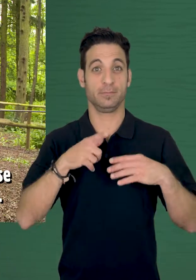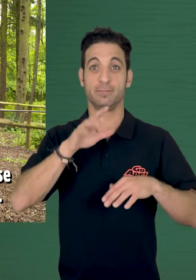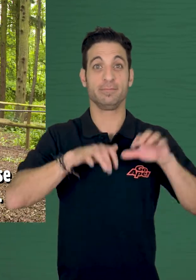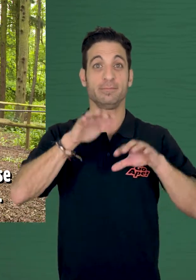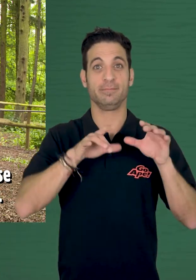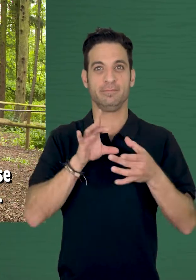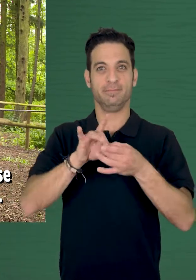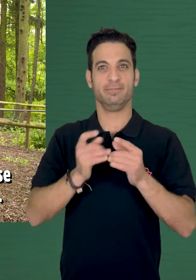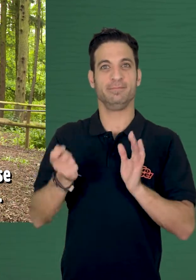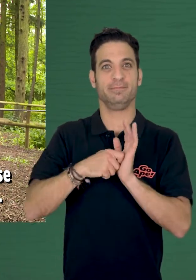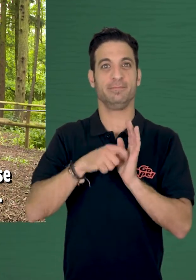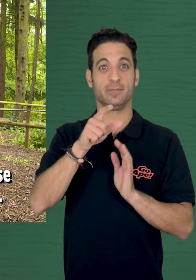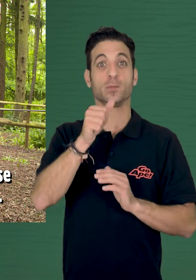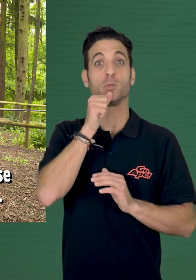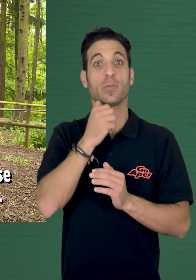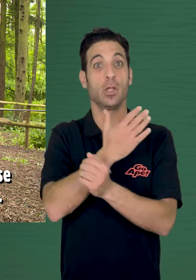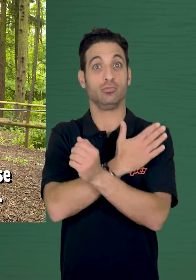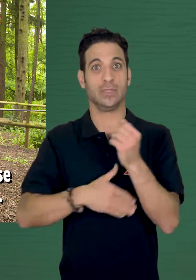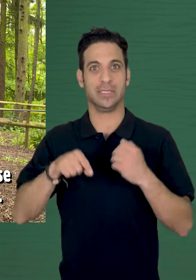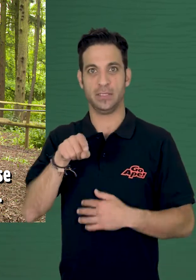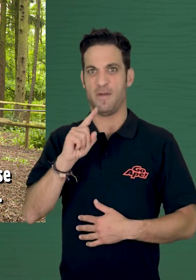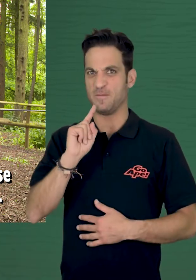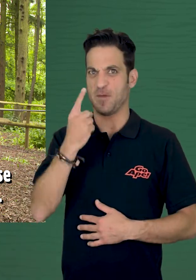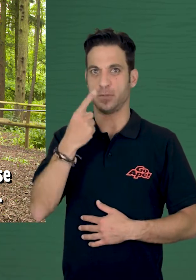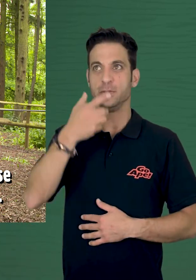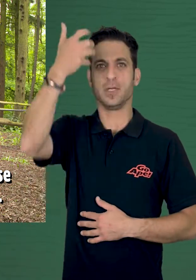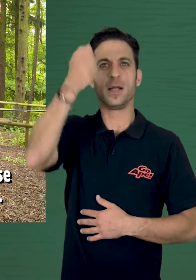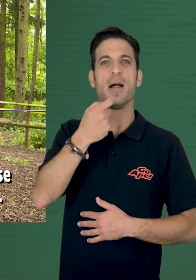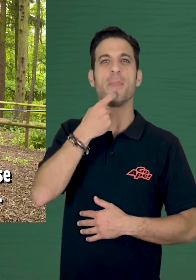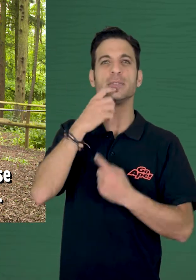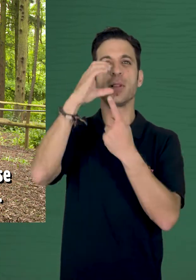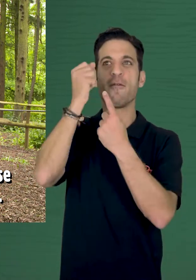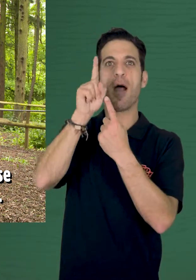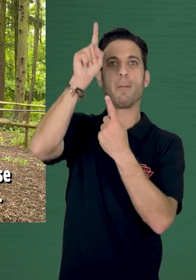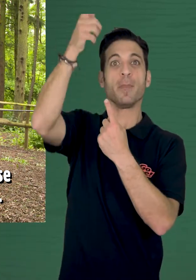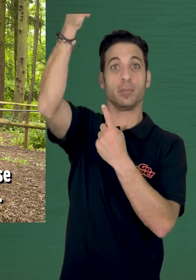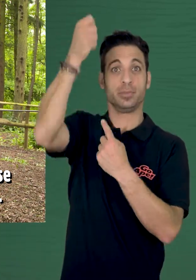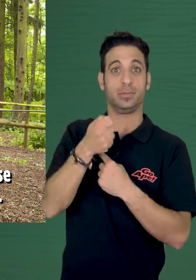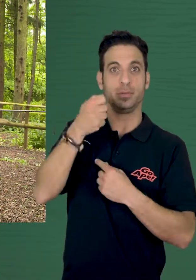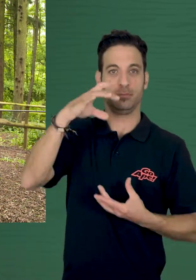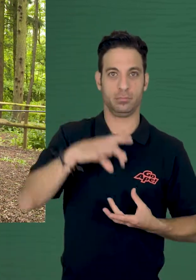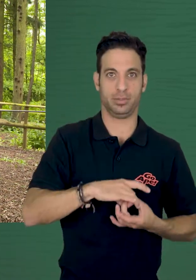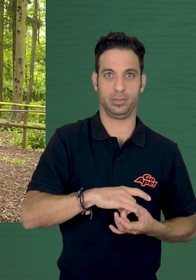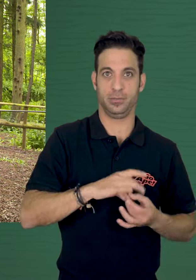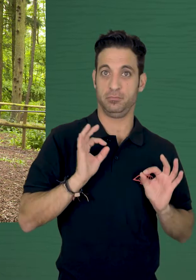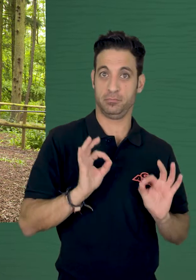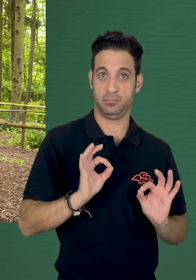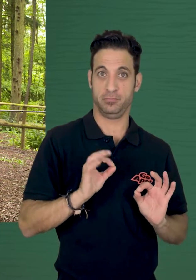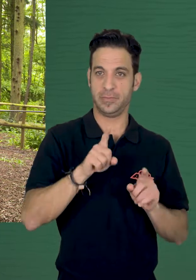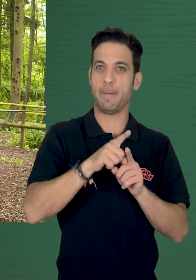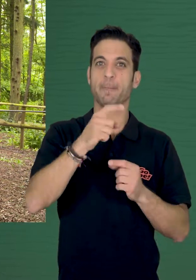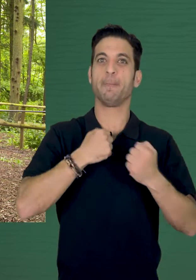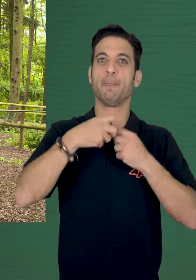So to attach onto a ladder, you pull down on the rope and use the green hook first onto your metal attachment point, exactly the same as you did